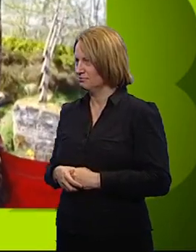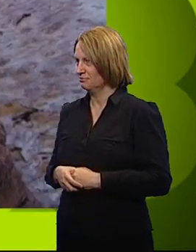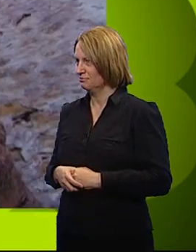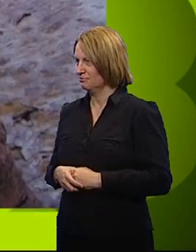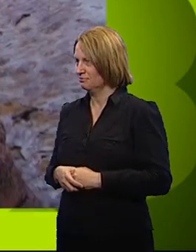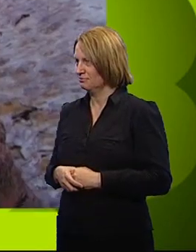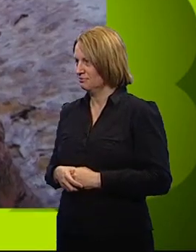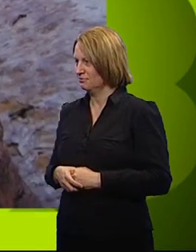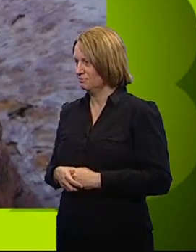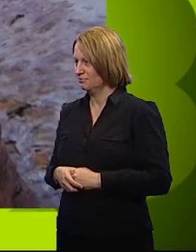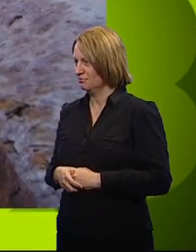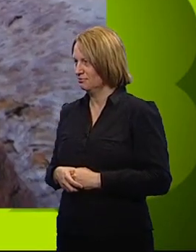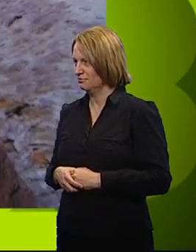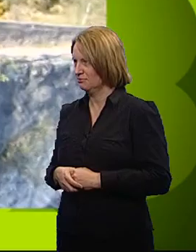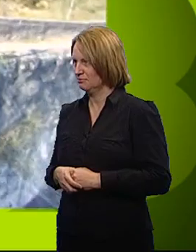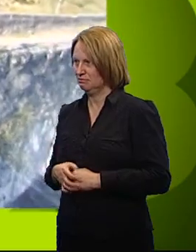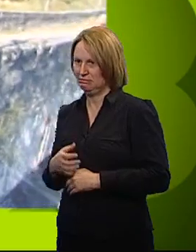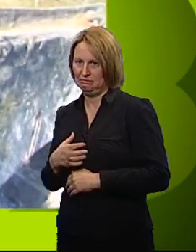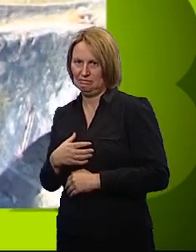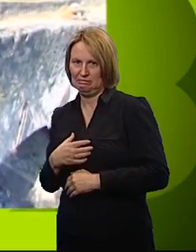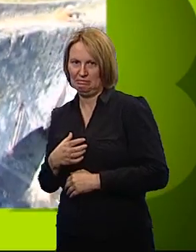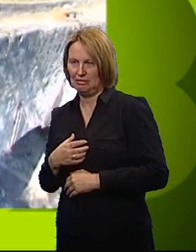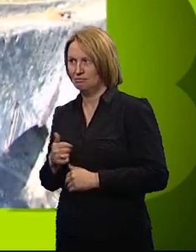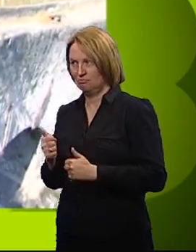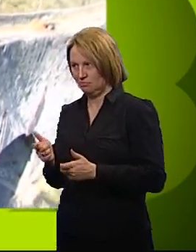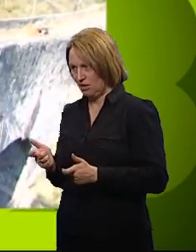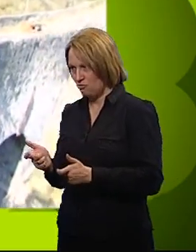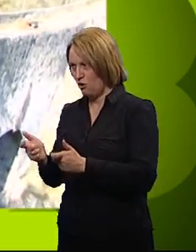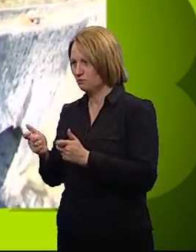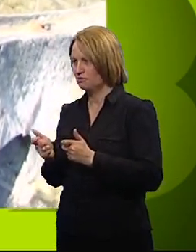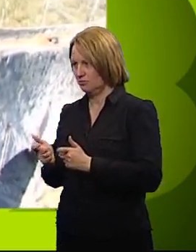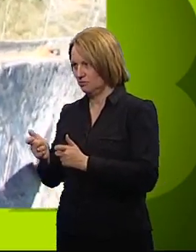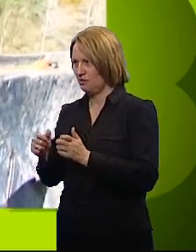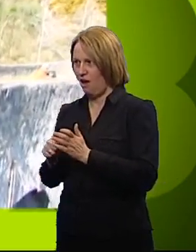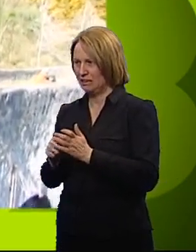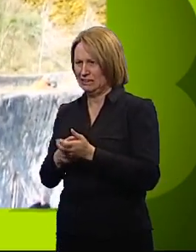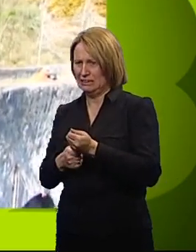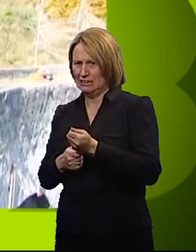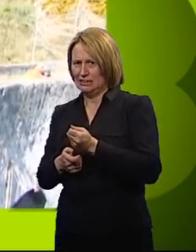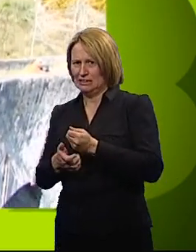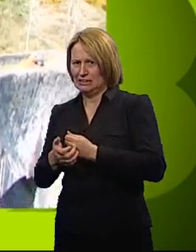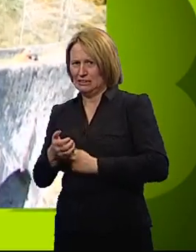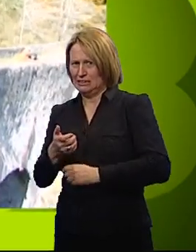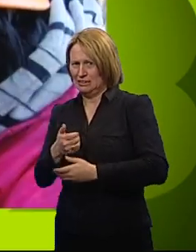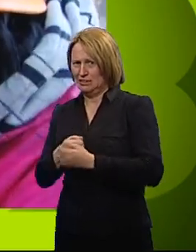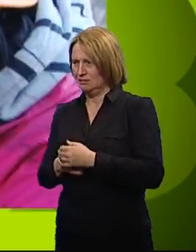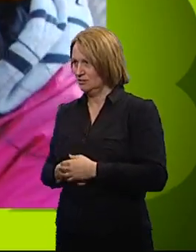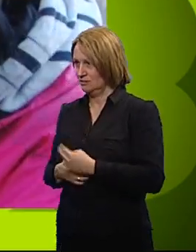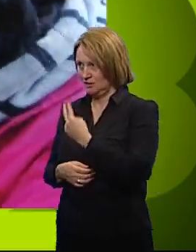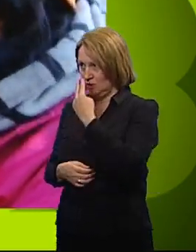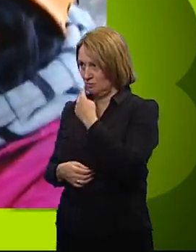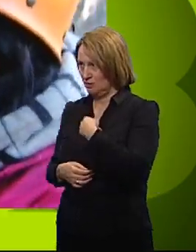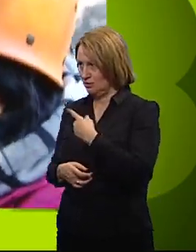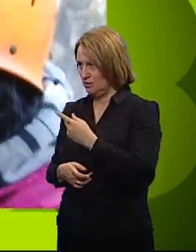am. That's the one. Brilliant, that's beautiful. Last, that's the hardest bit you've just done. Okay? Keep looking at